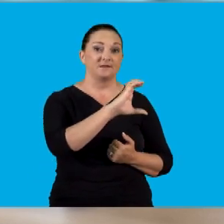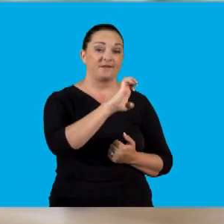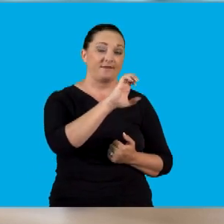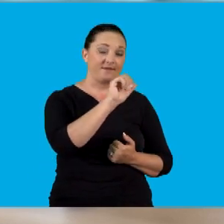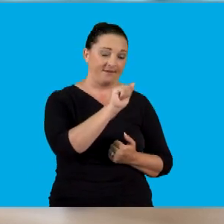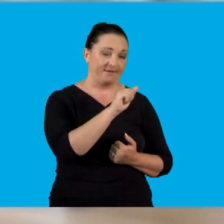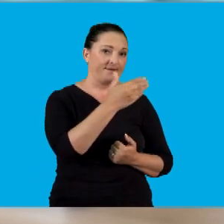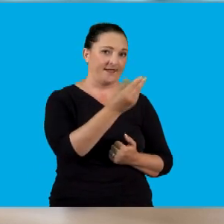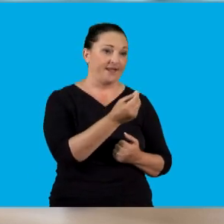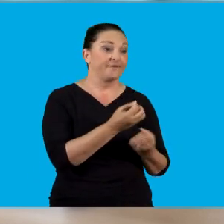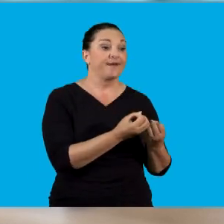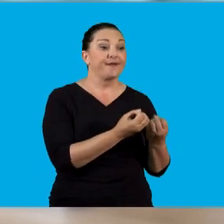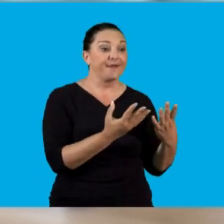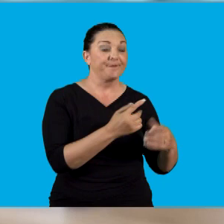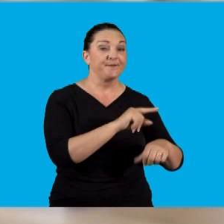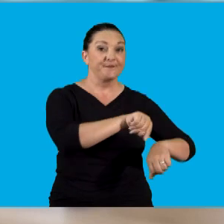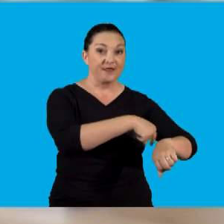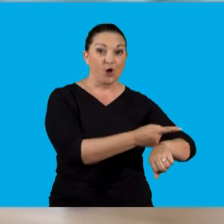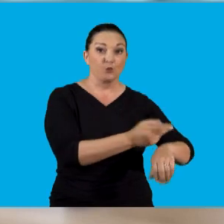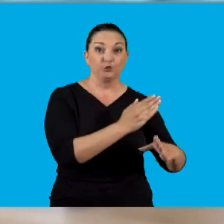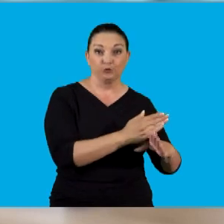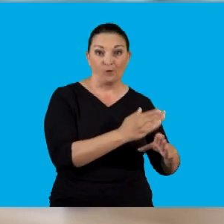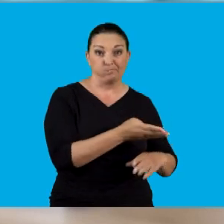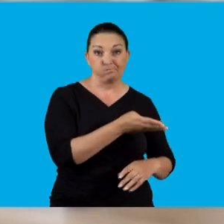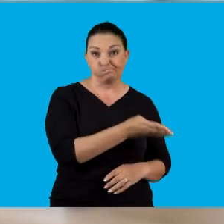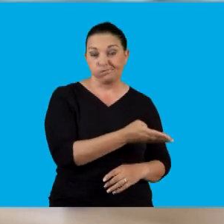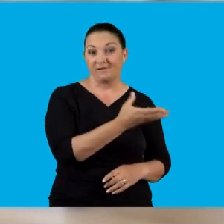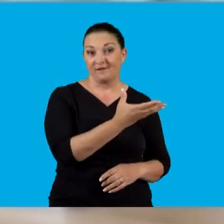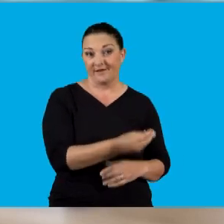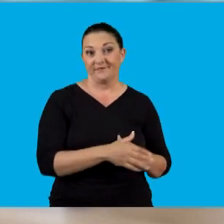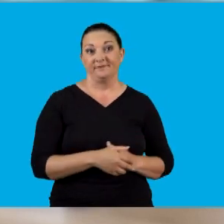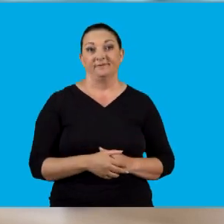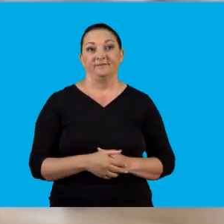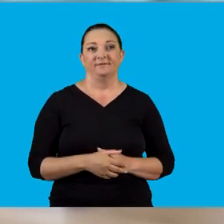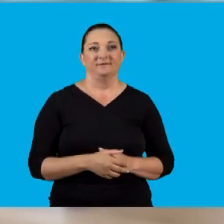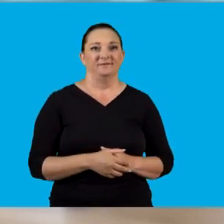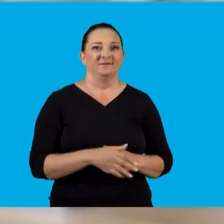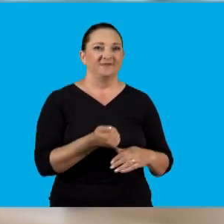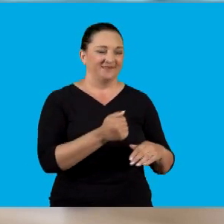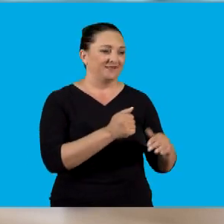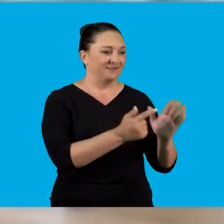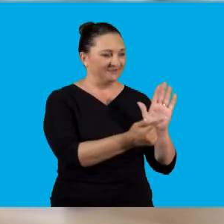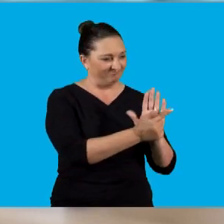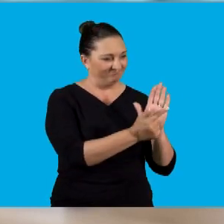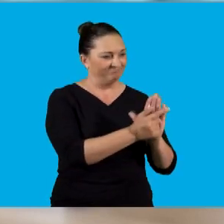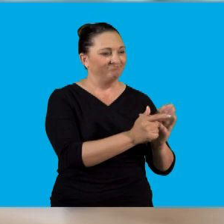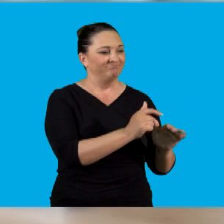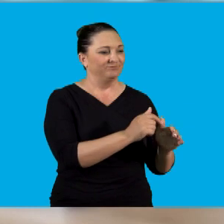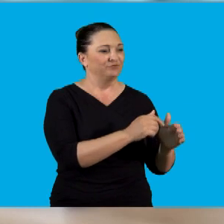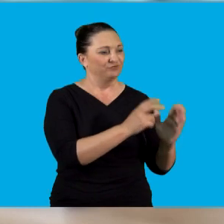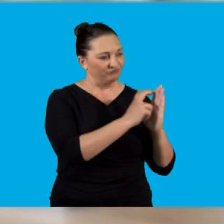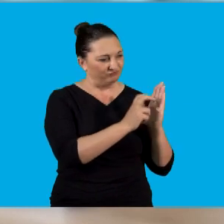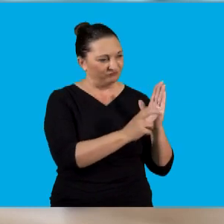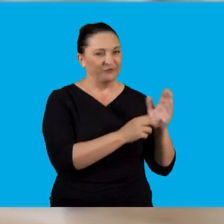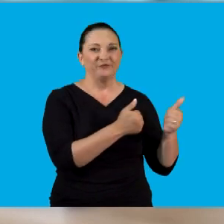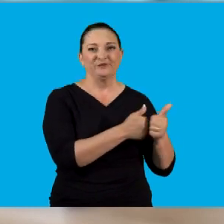So businesses under the formal sector, they are guided by legislation. Whatever they do, it has to do with the laws that are put in place by the government